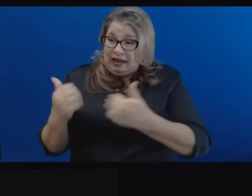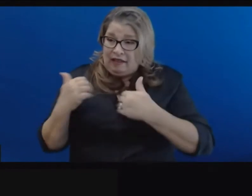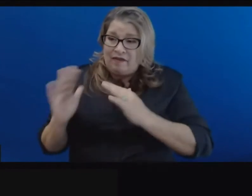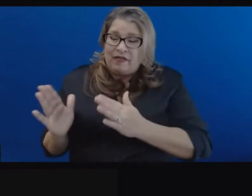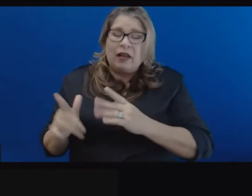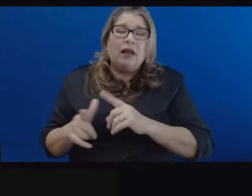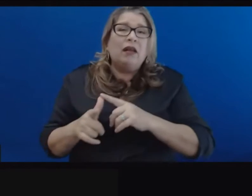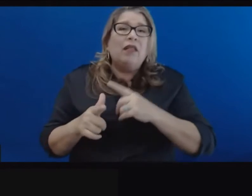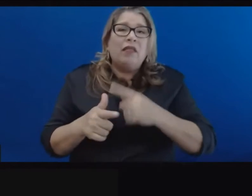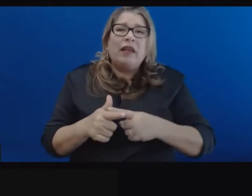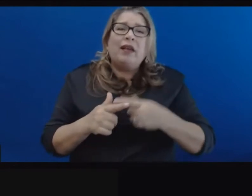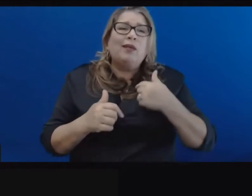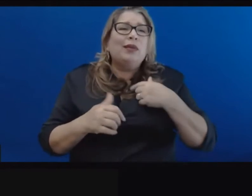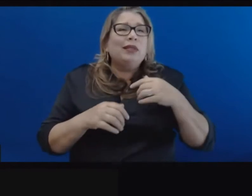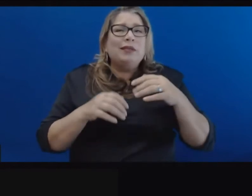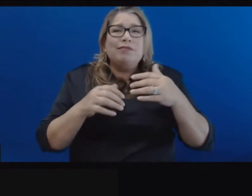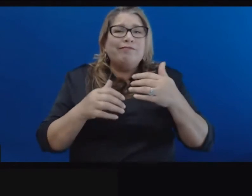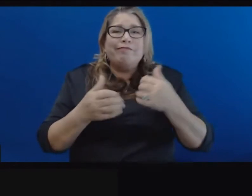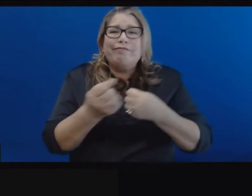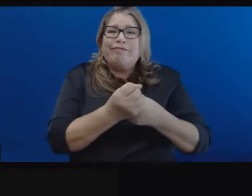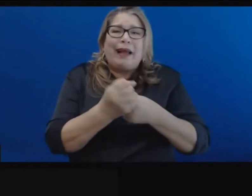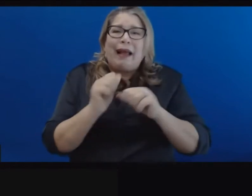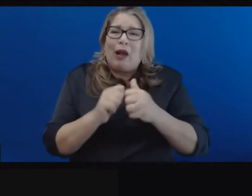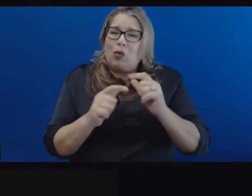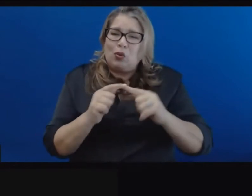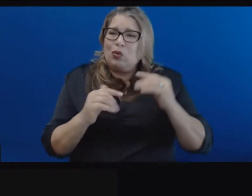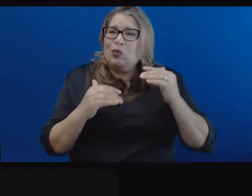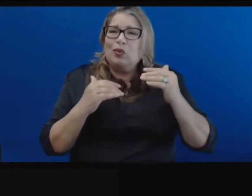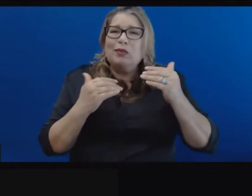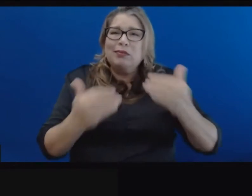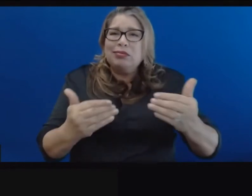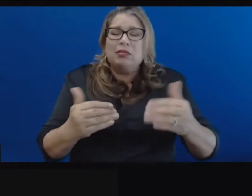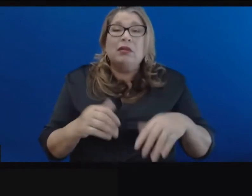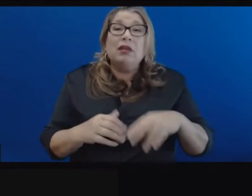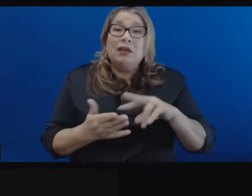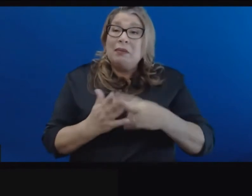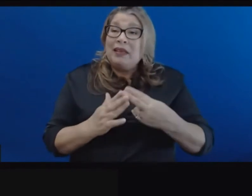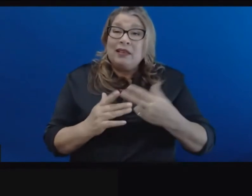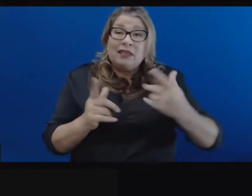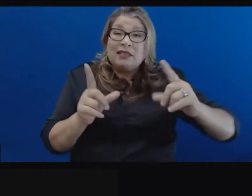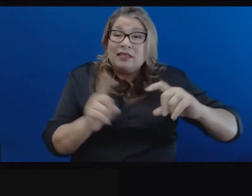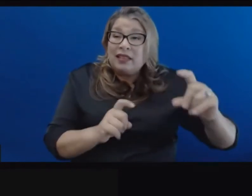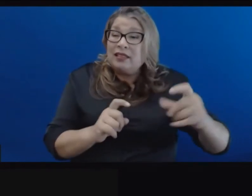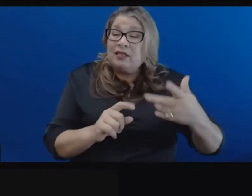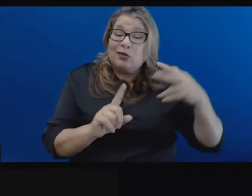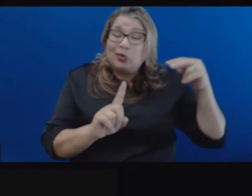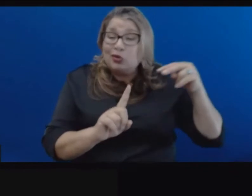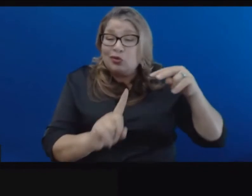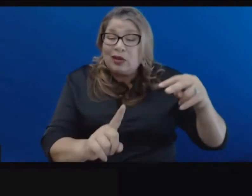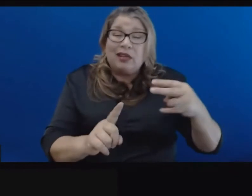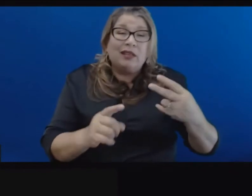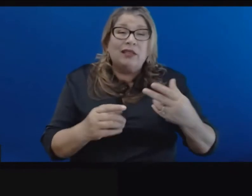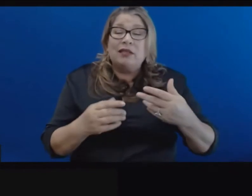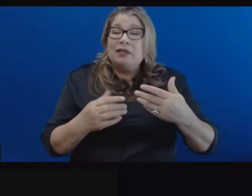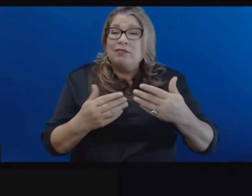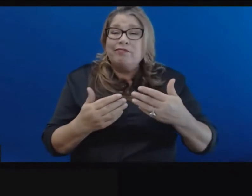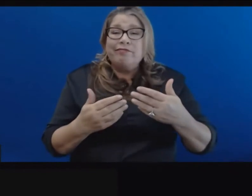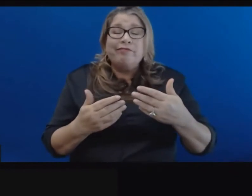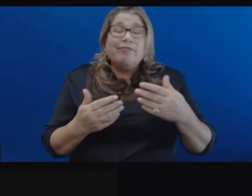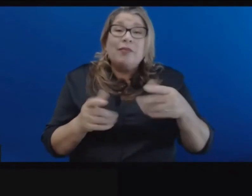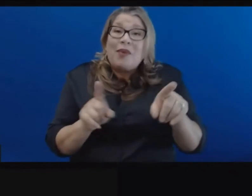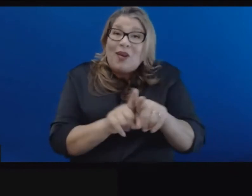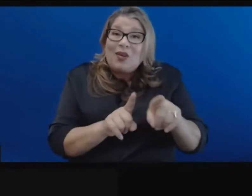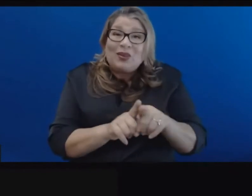around disease investigation and tracking transmission, or all of the other very important things like wearing